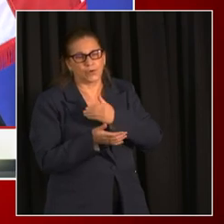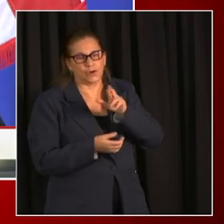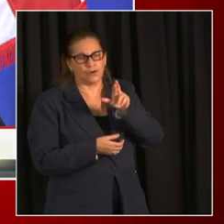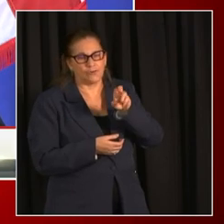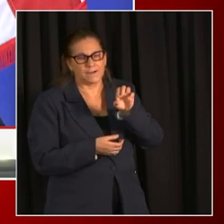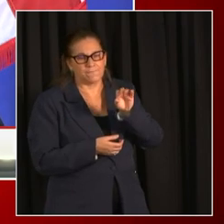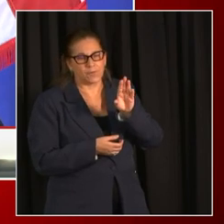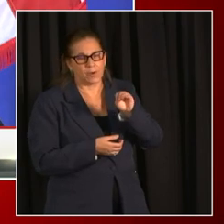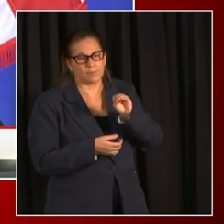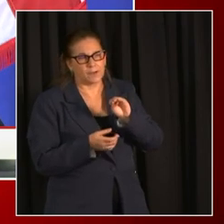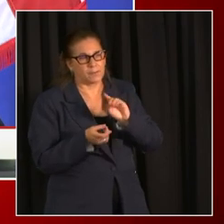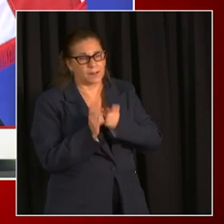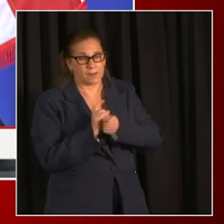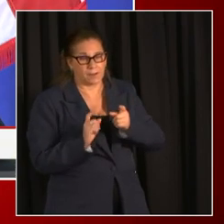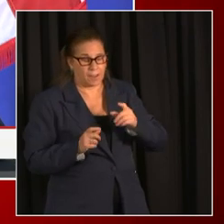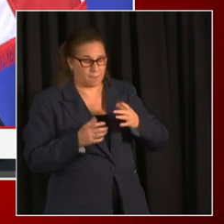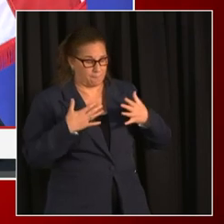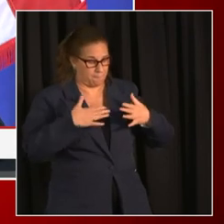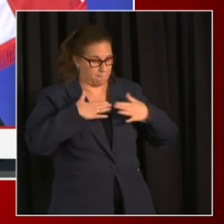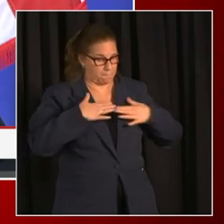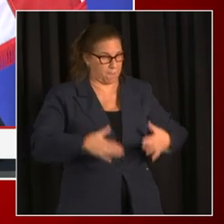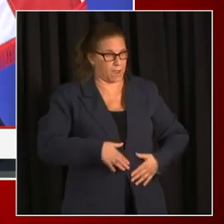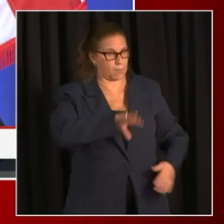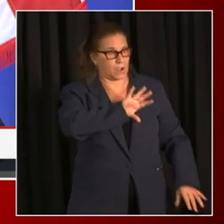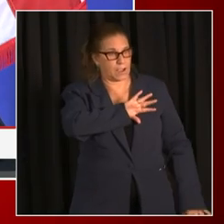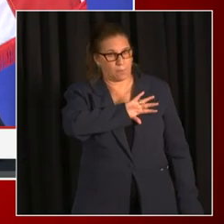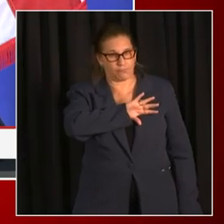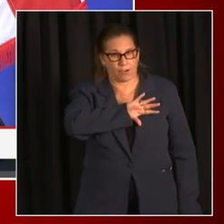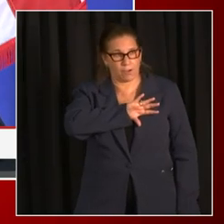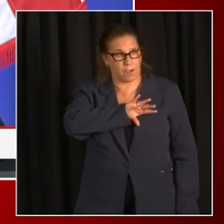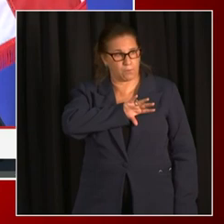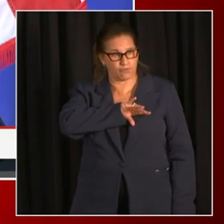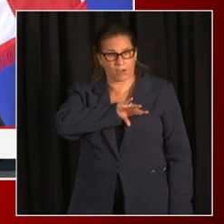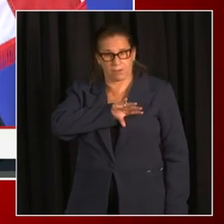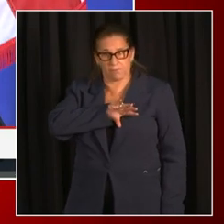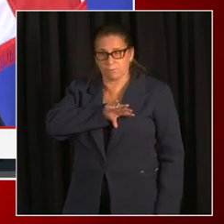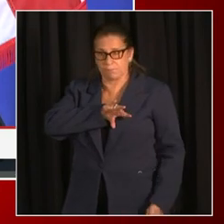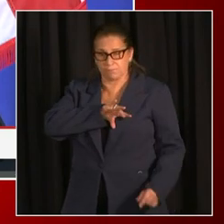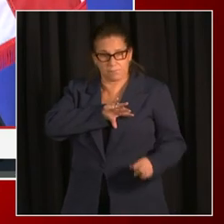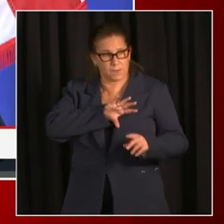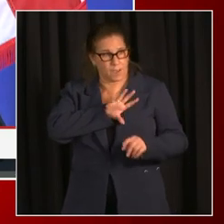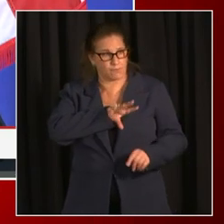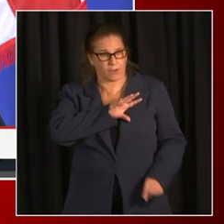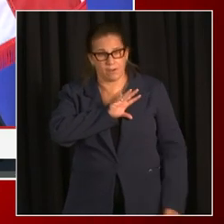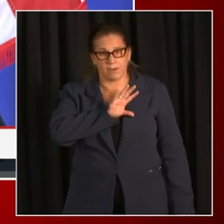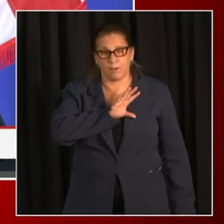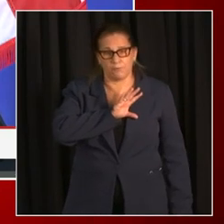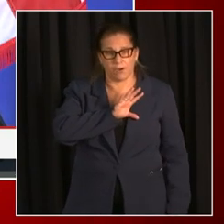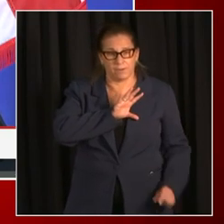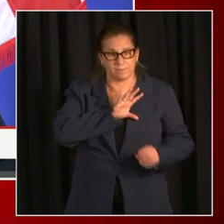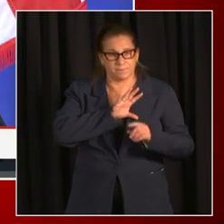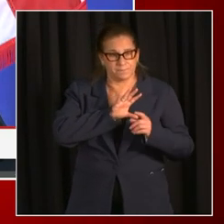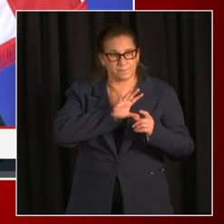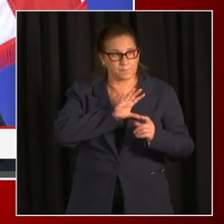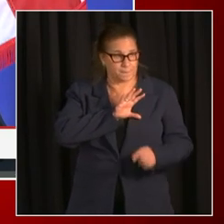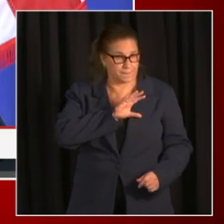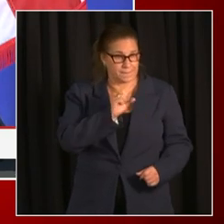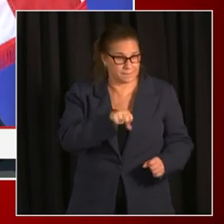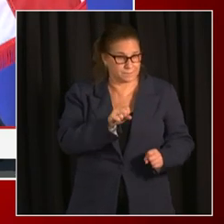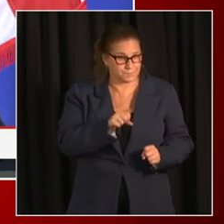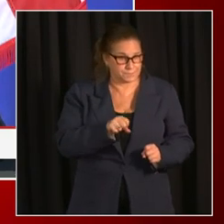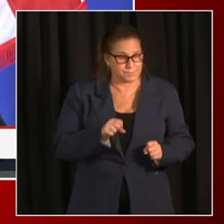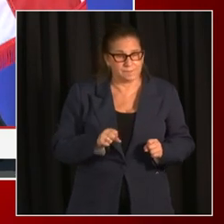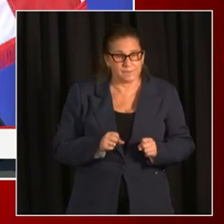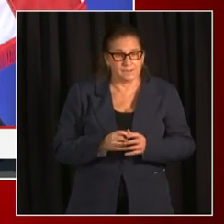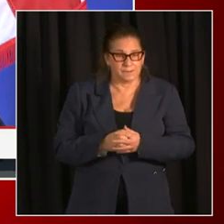see, particularly in the instances where pepper spray was deployed? For each incident where there is